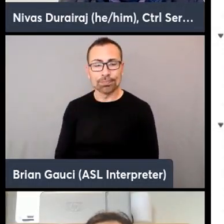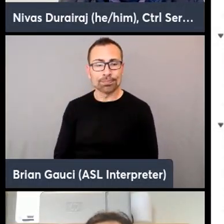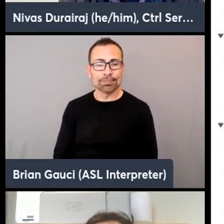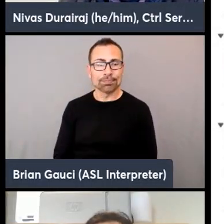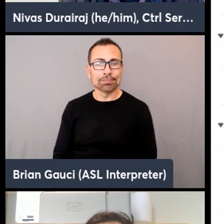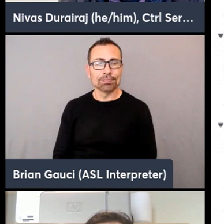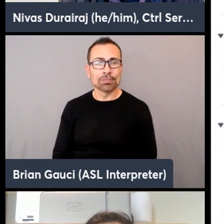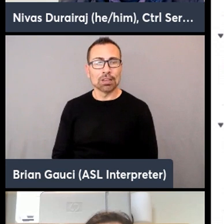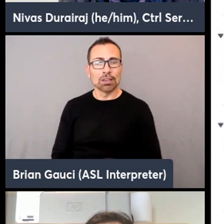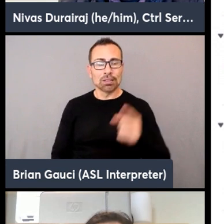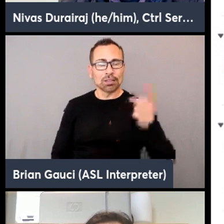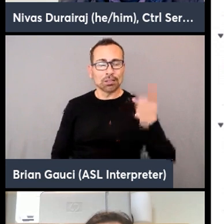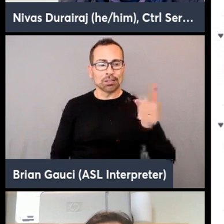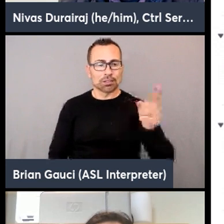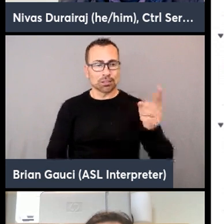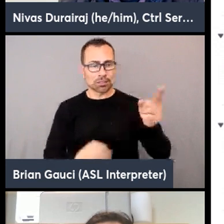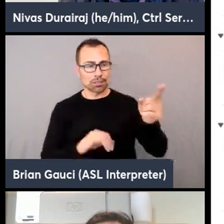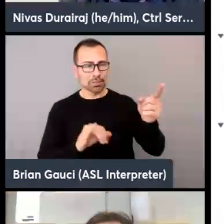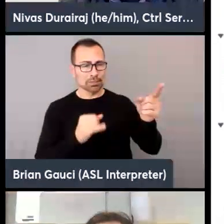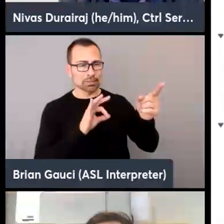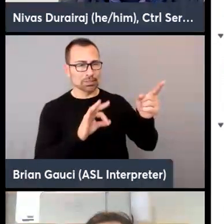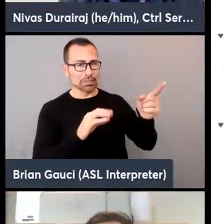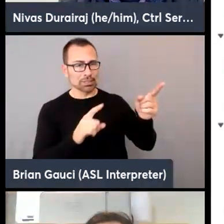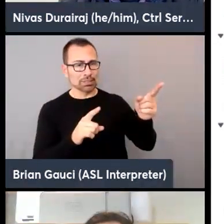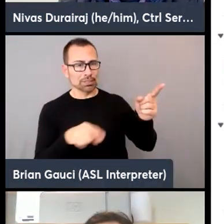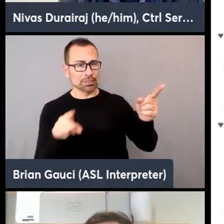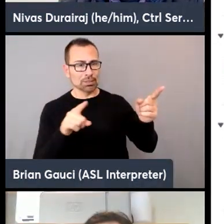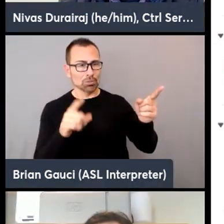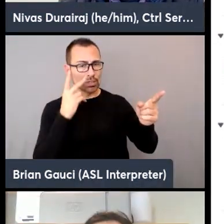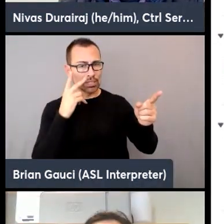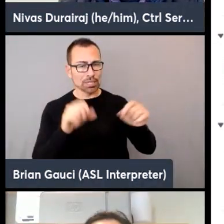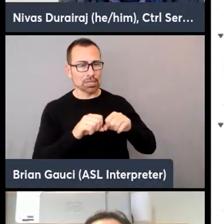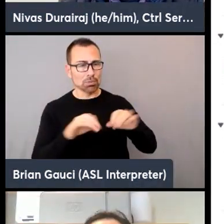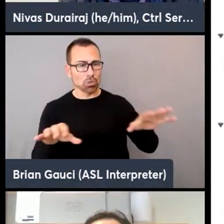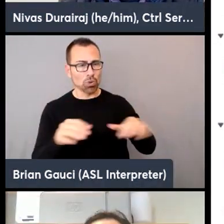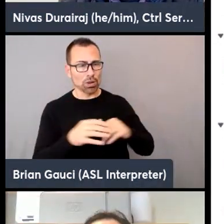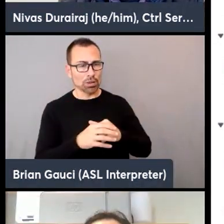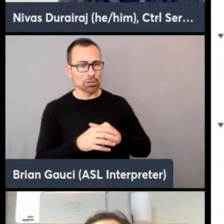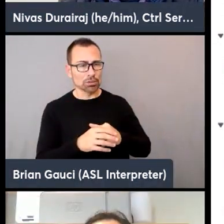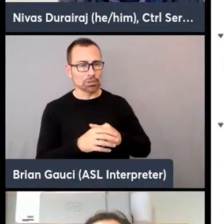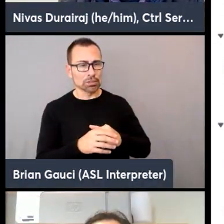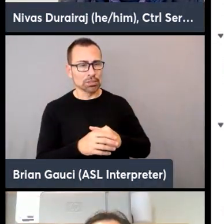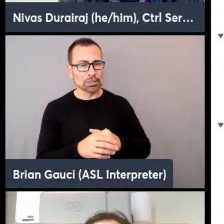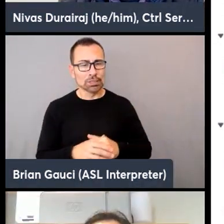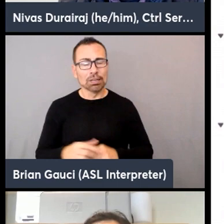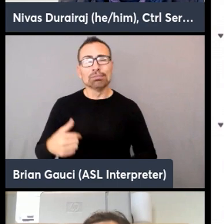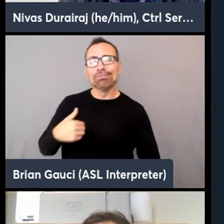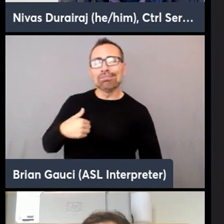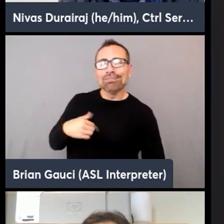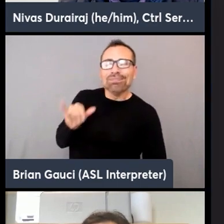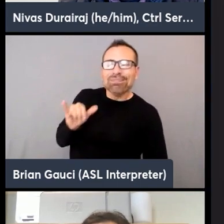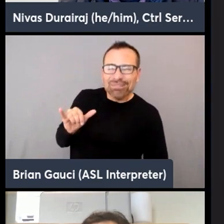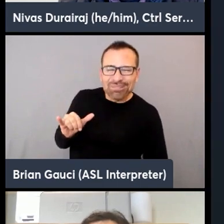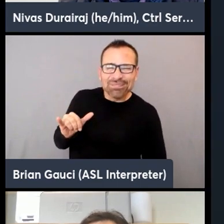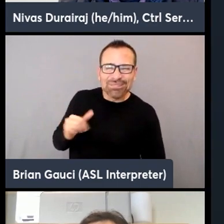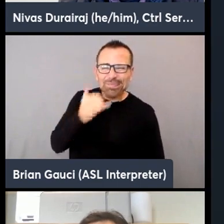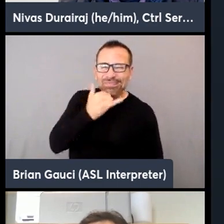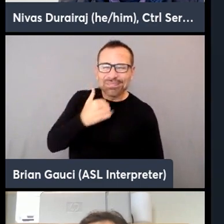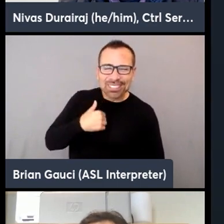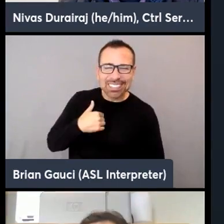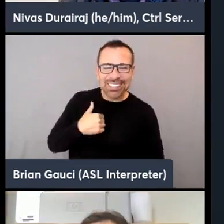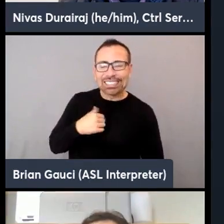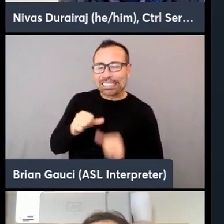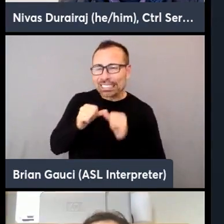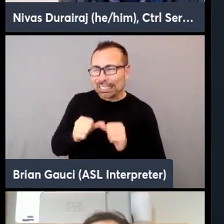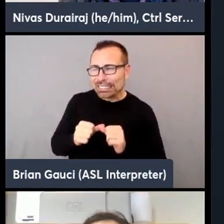this is switch? what I. Okay. Yeah, we see that it deployed. Oh, my bad. I keep doing that. I'm sorry.